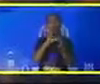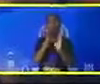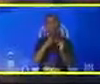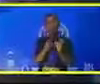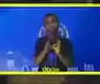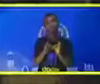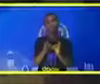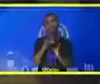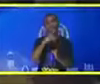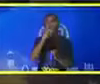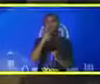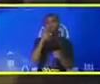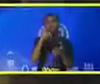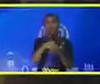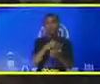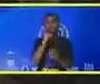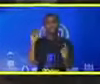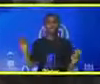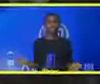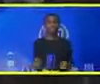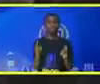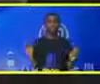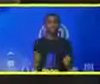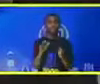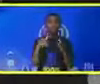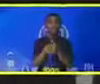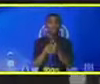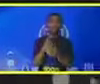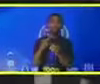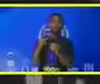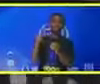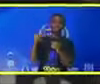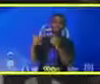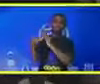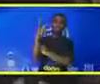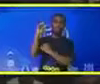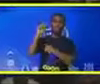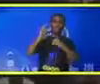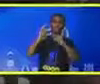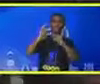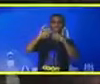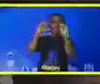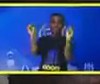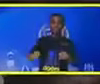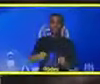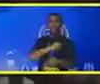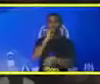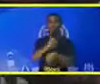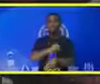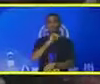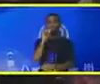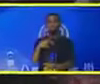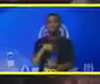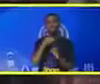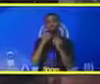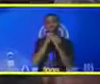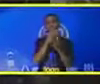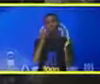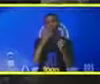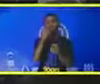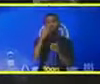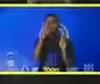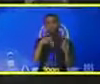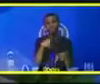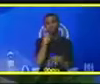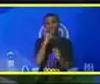not motivation. It is how God's system works. one person who can send for